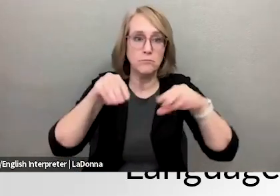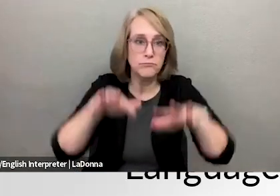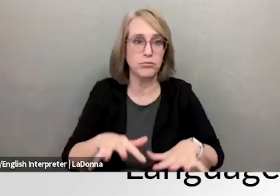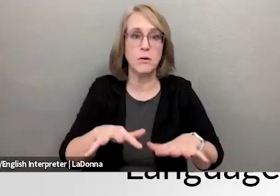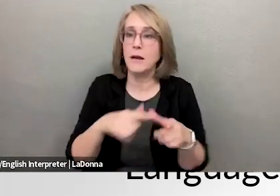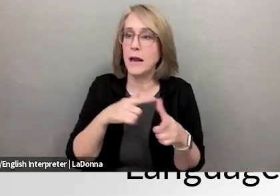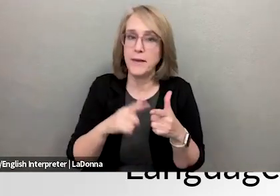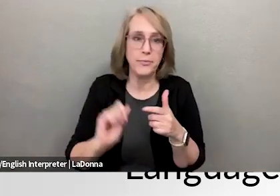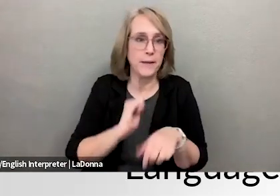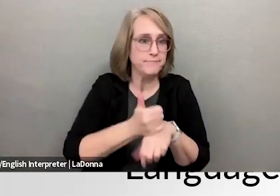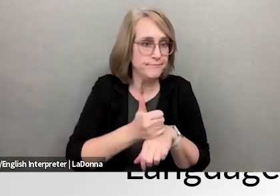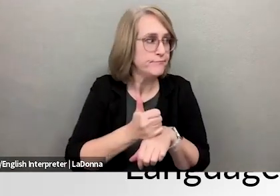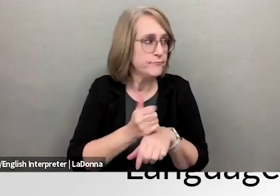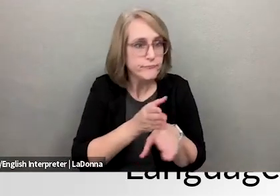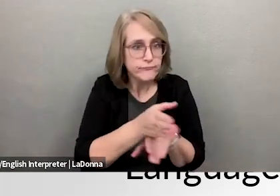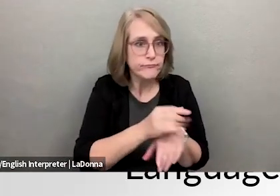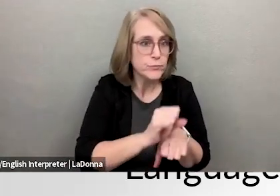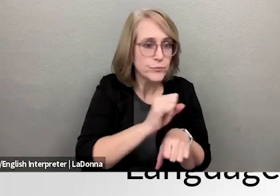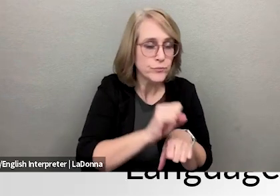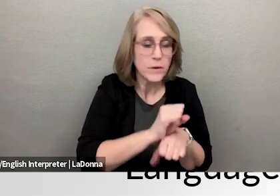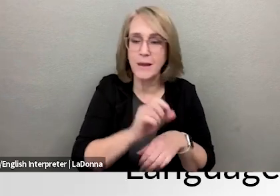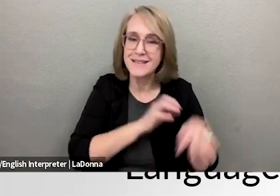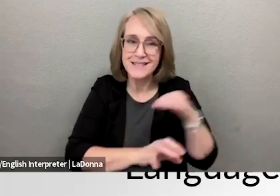career as opposed to them maybe going to